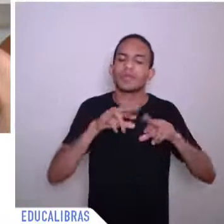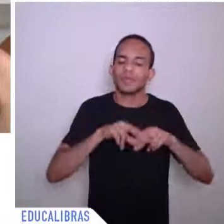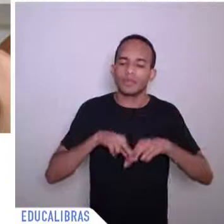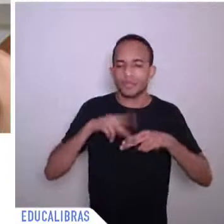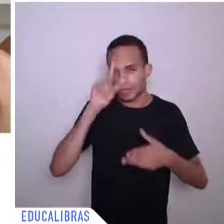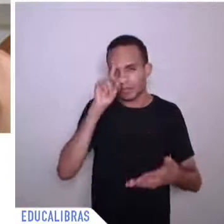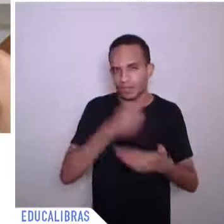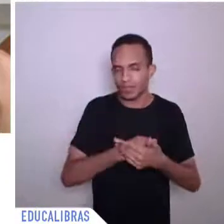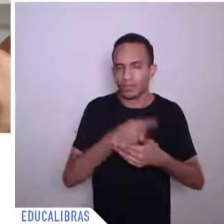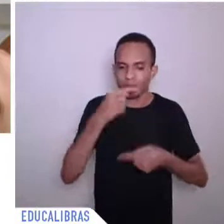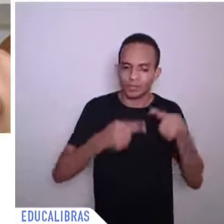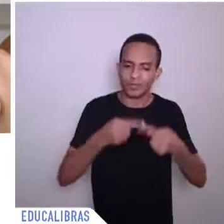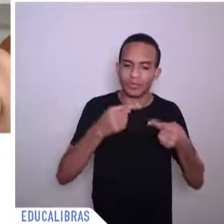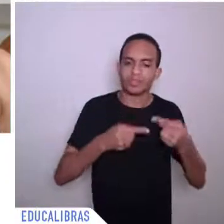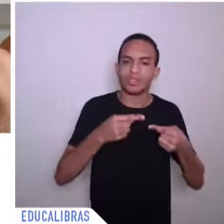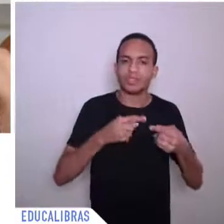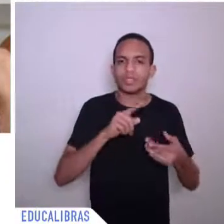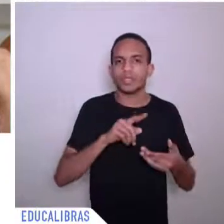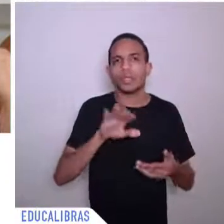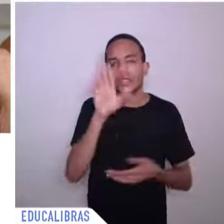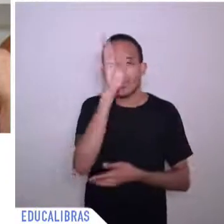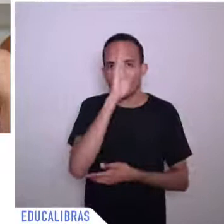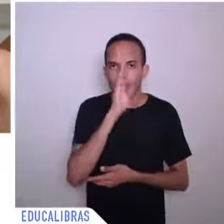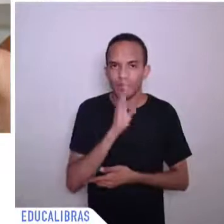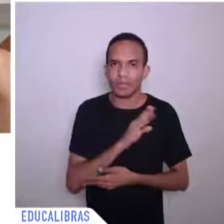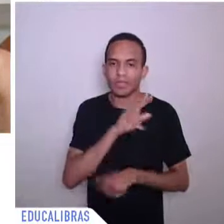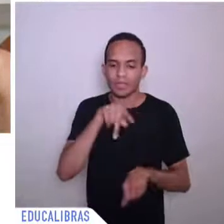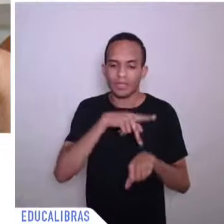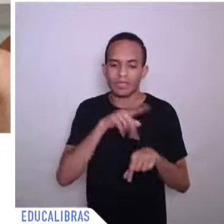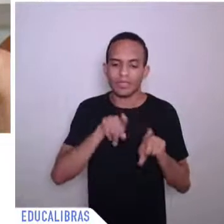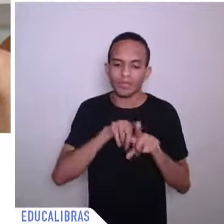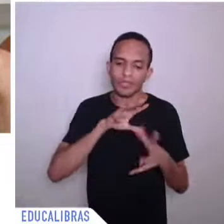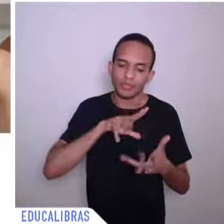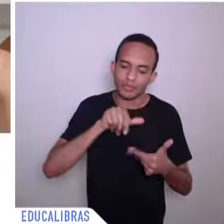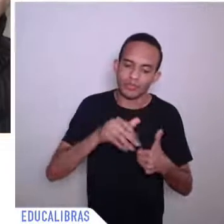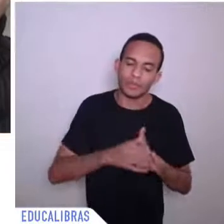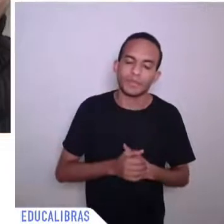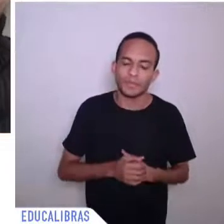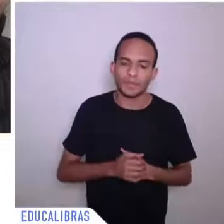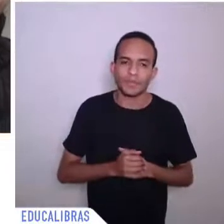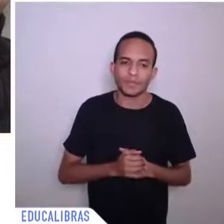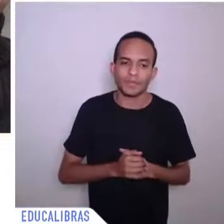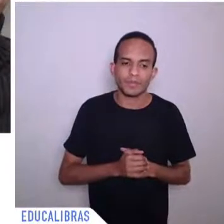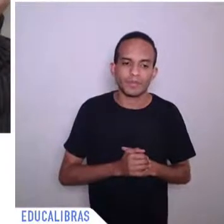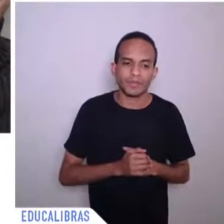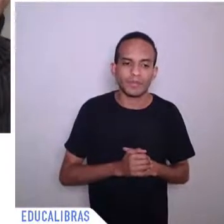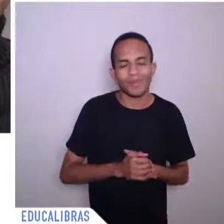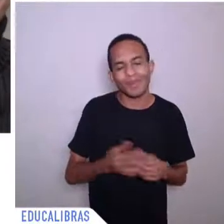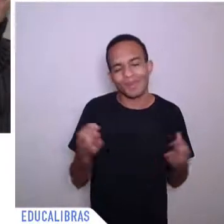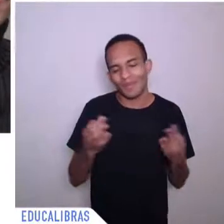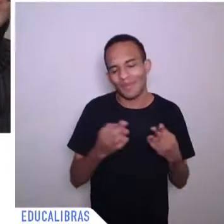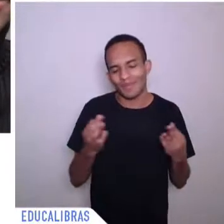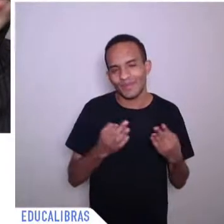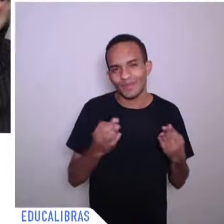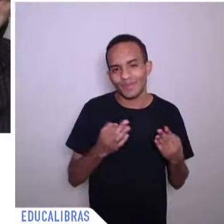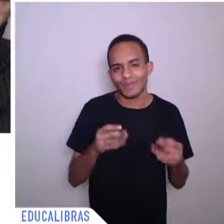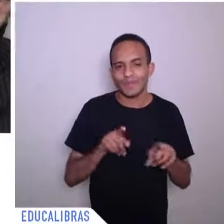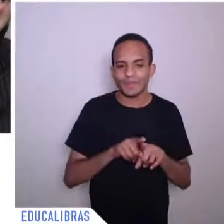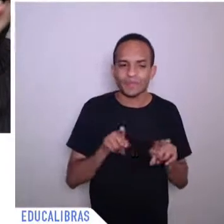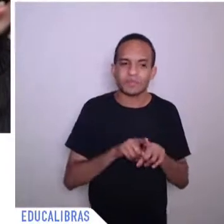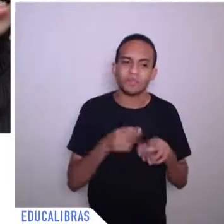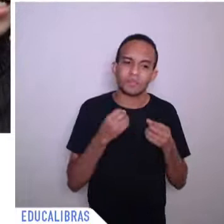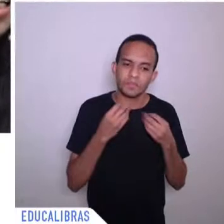political education, and therefore they are going to be taking part of political decisions in the country. That